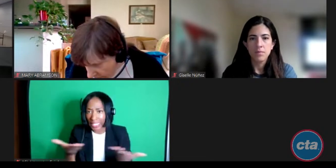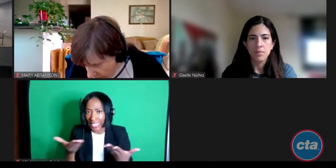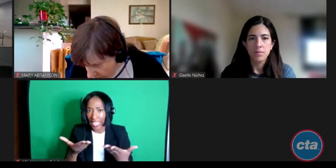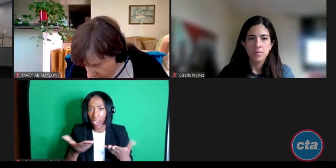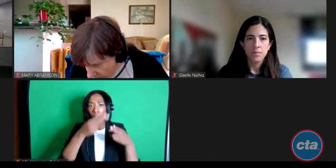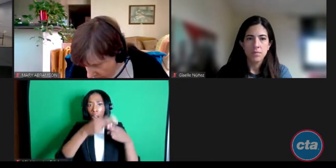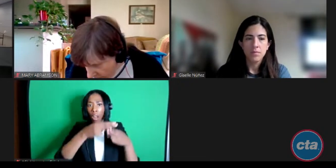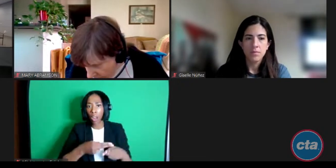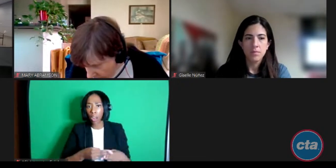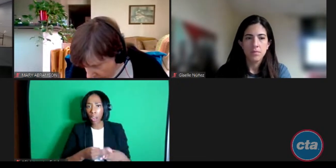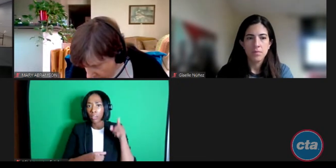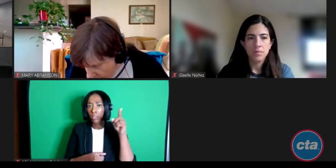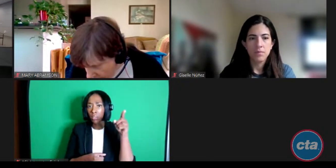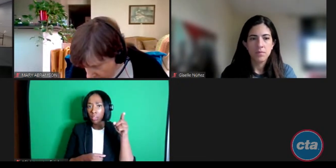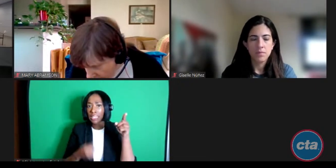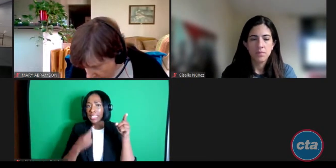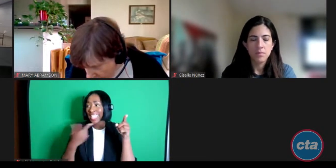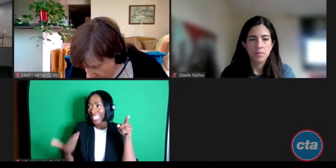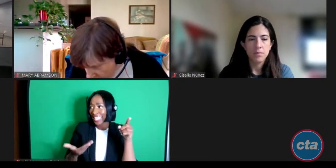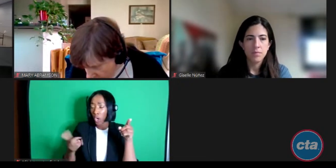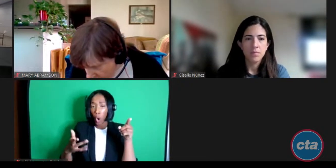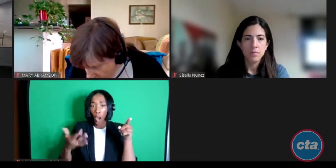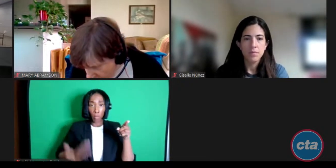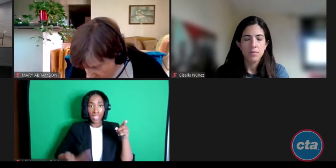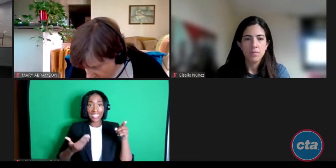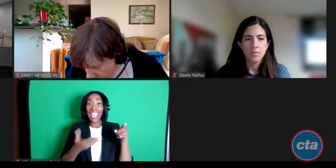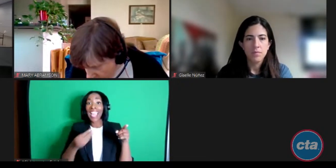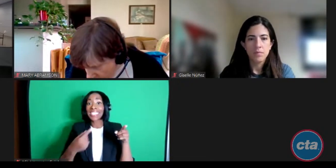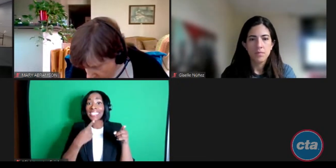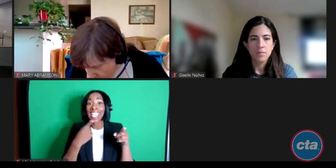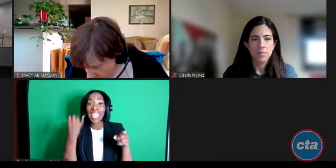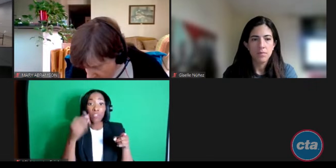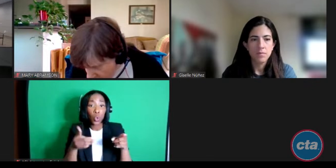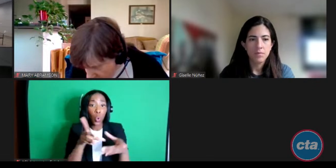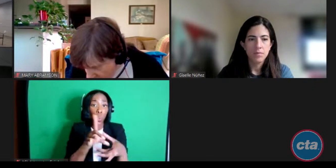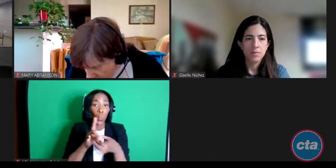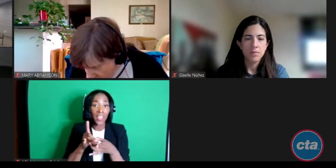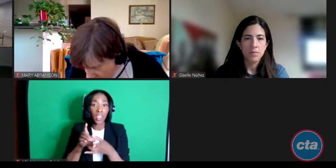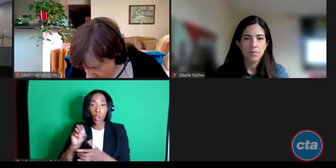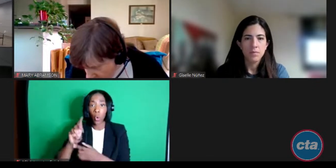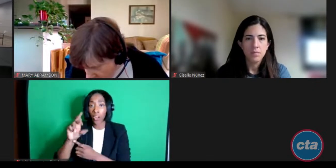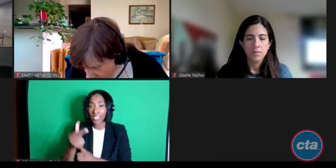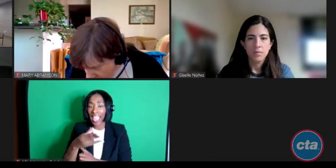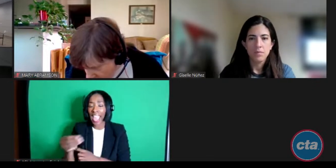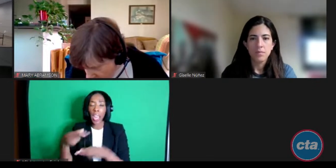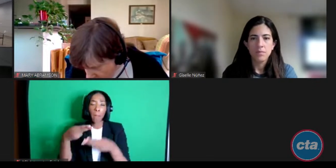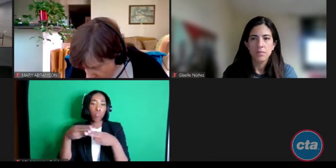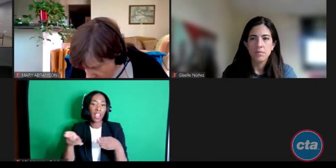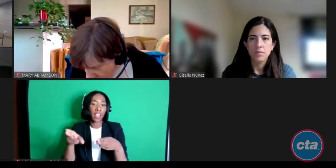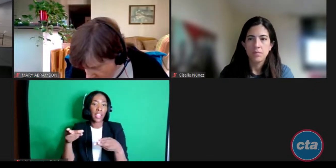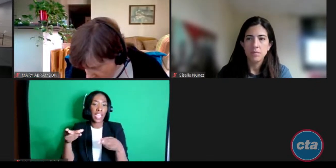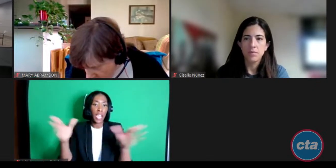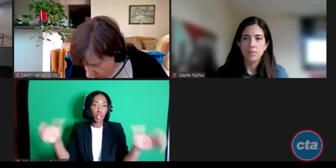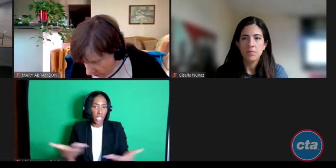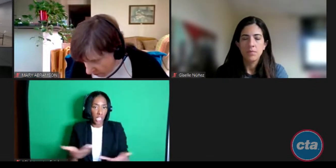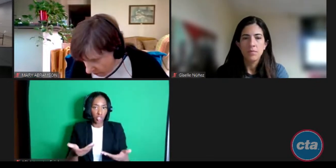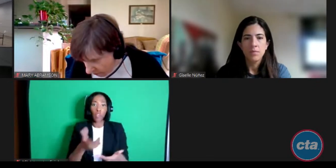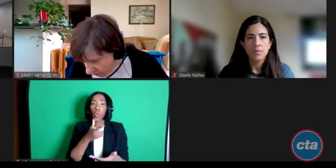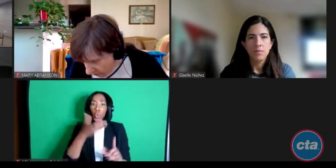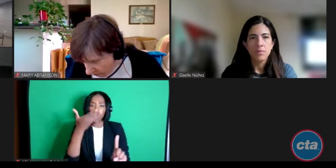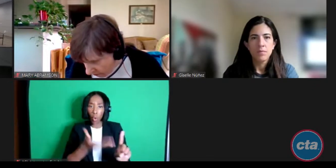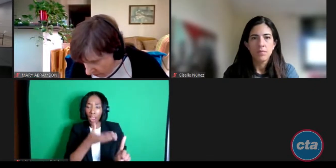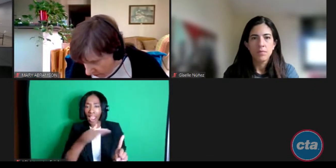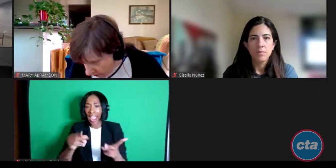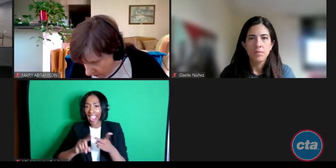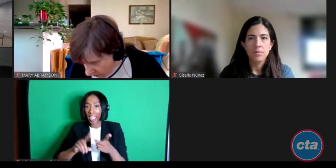When you are called, Calling say to you're order this- present and state if you are with an organization and give a brief introduction of who you are and a description